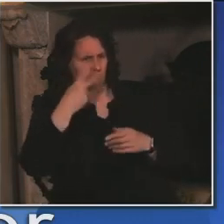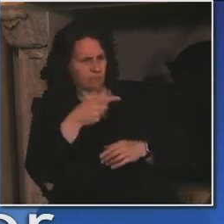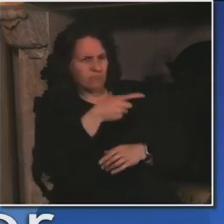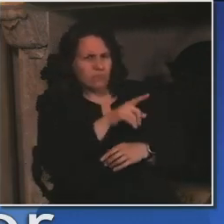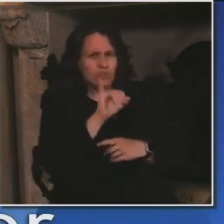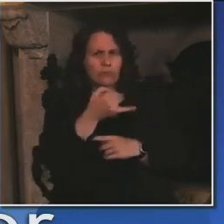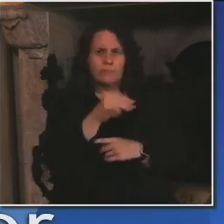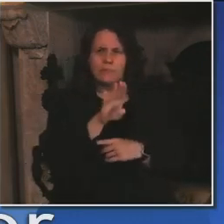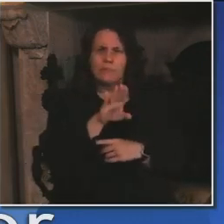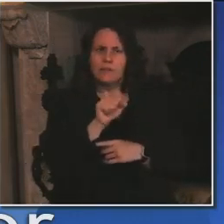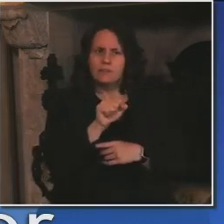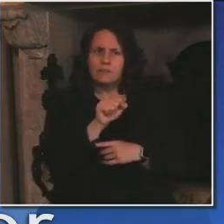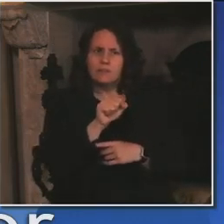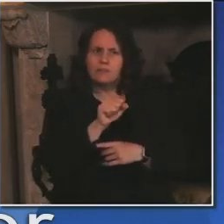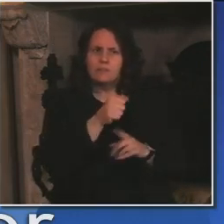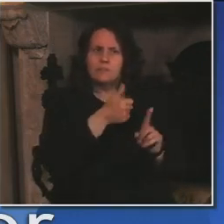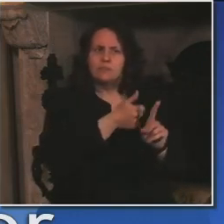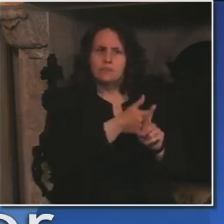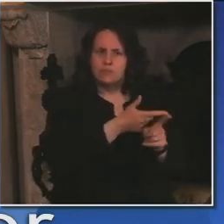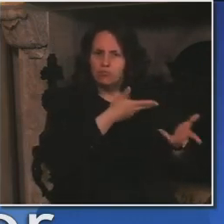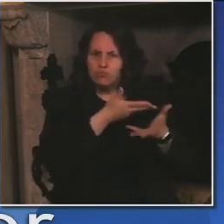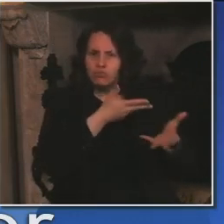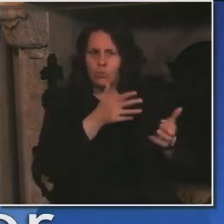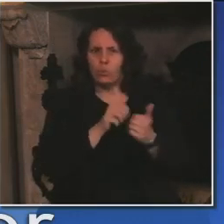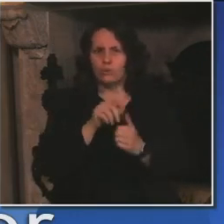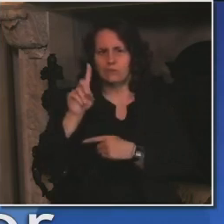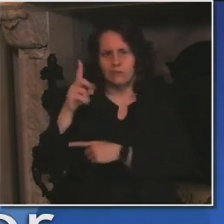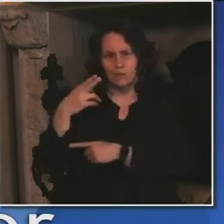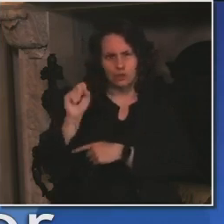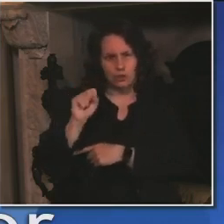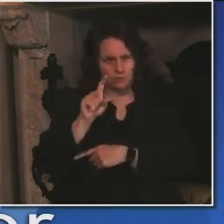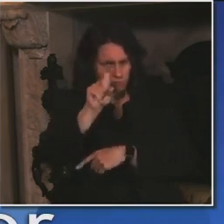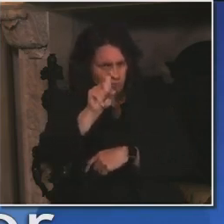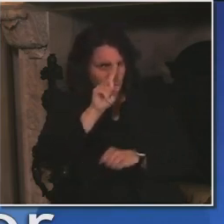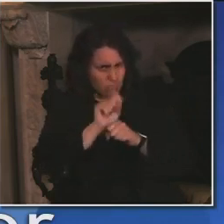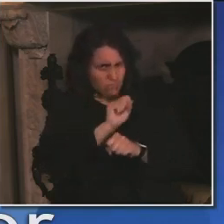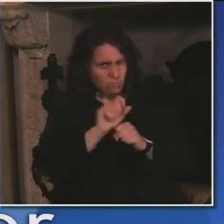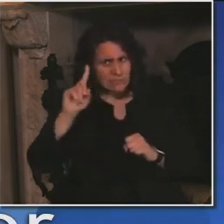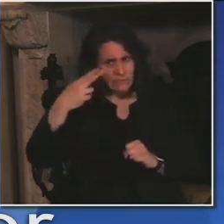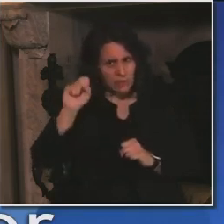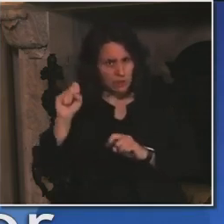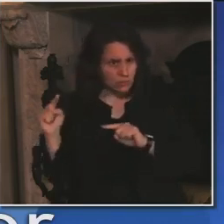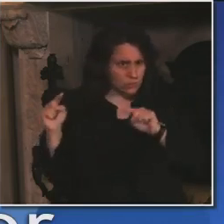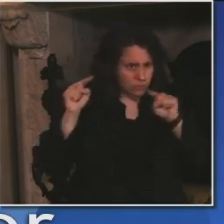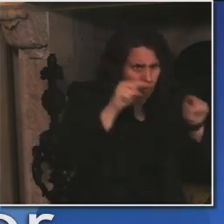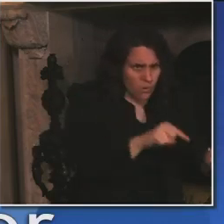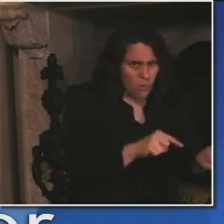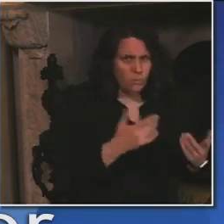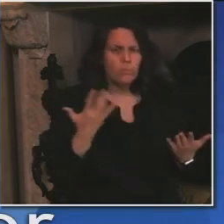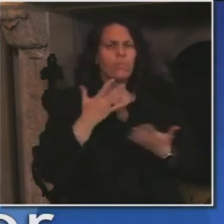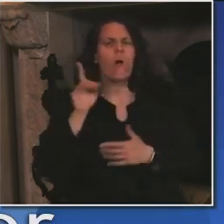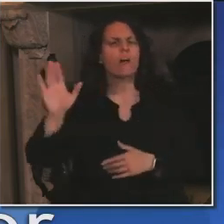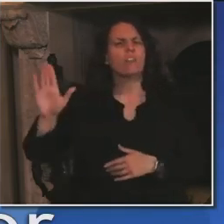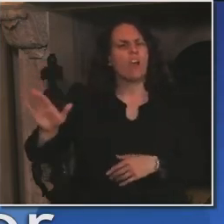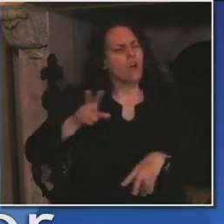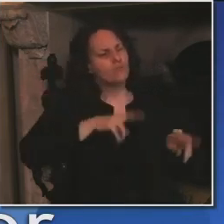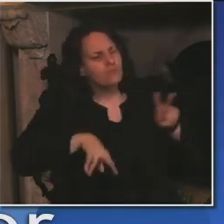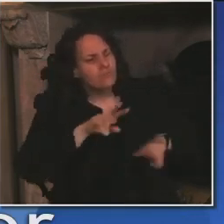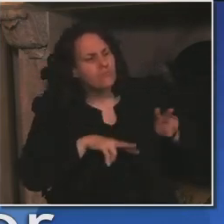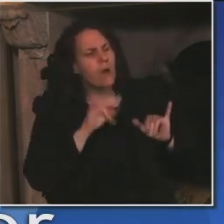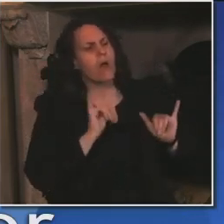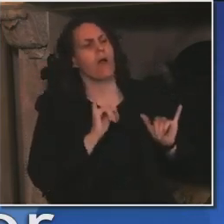visit from the DHS, what did they report to you from those visits, and did it have any influence on JBS's decision